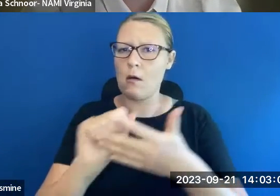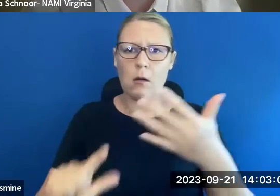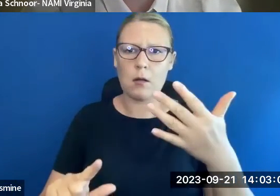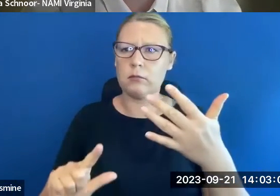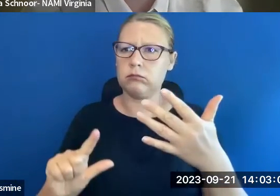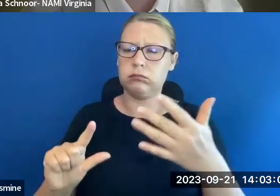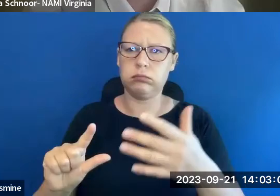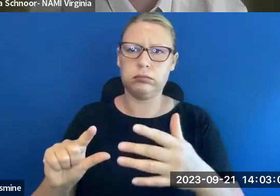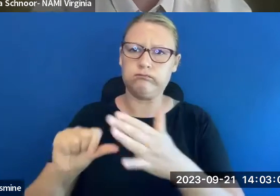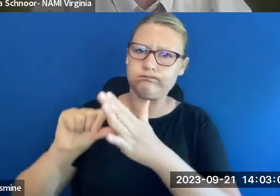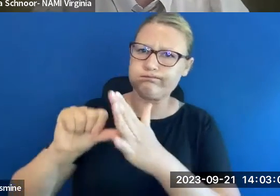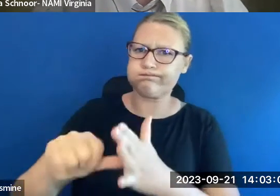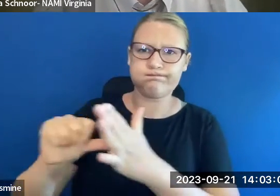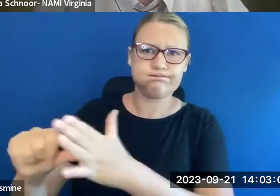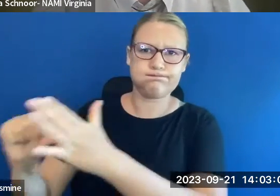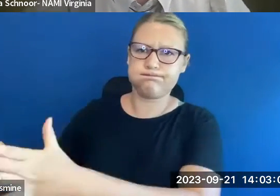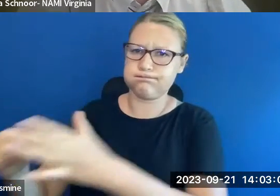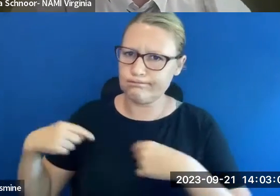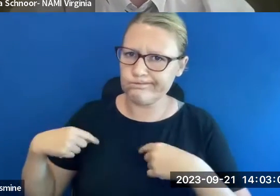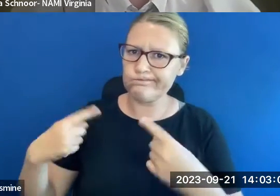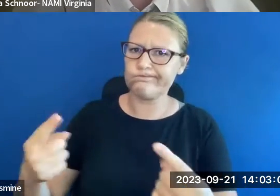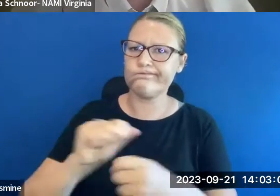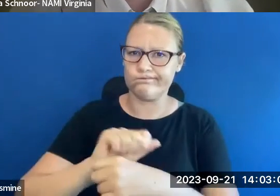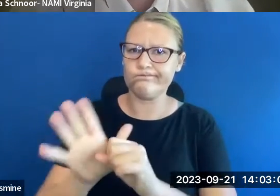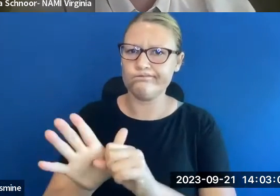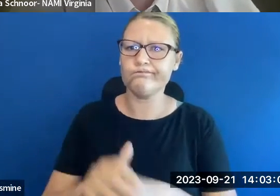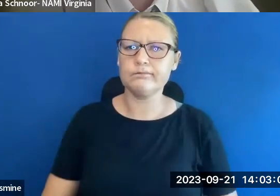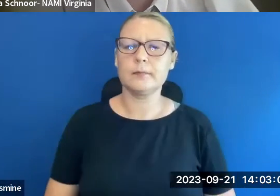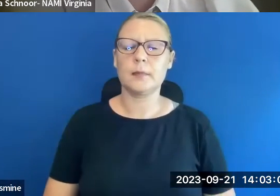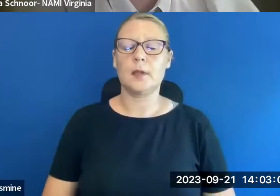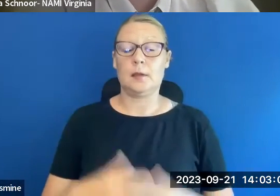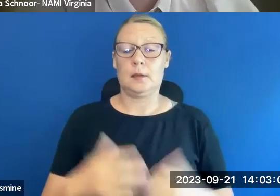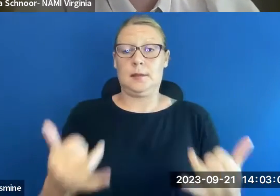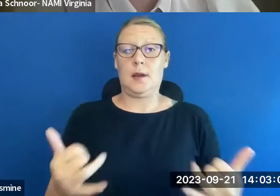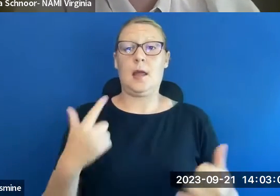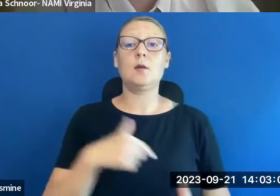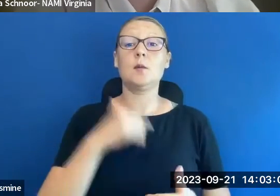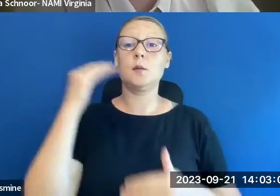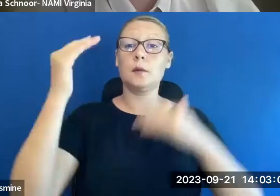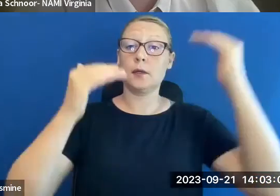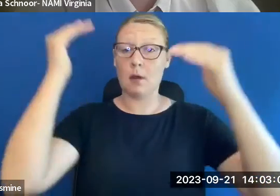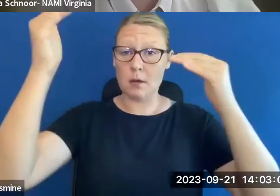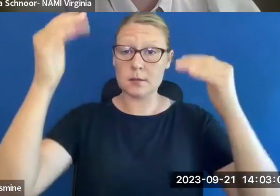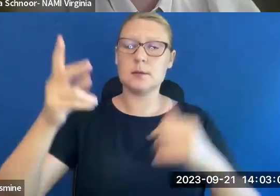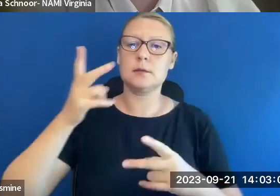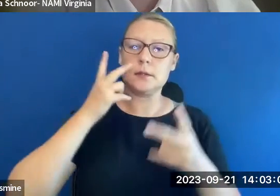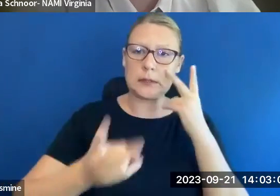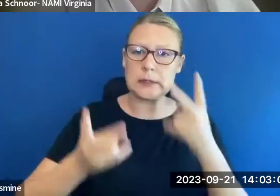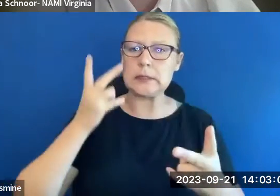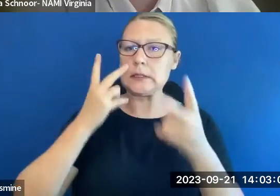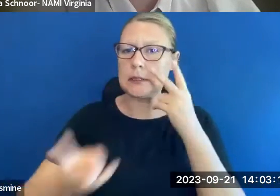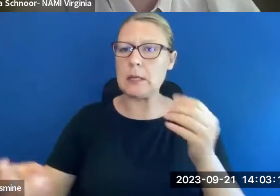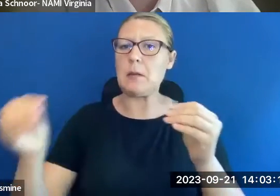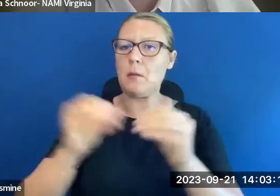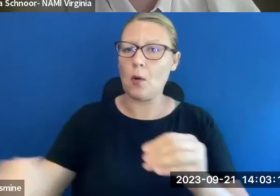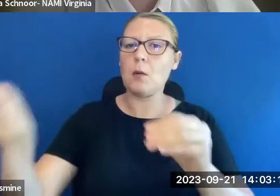because now we adults are seeing more and more that they